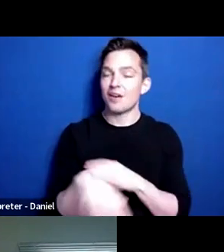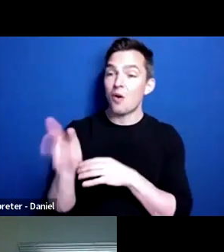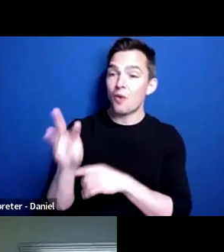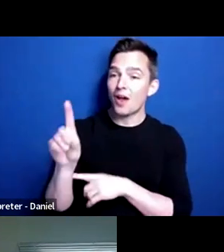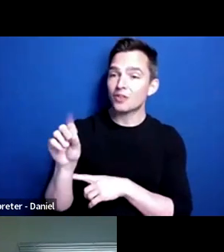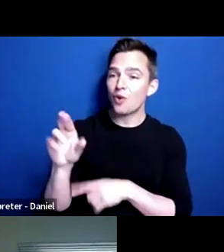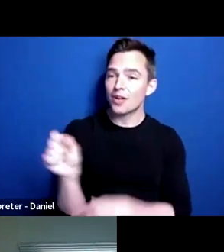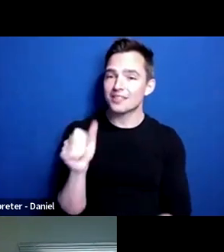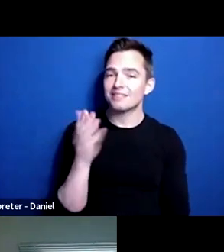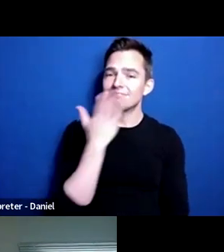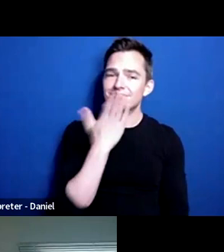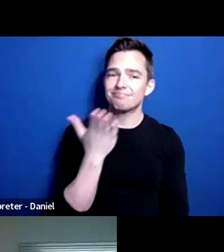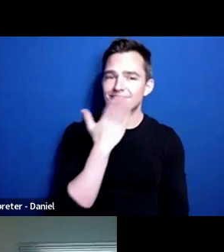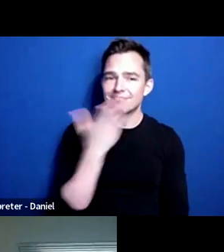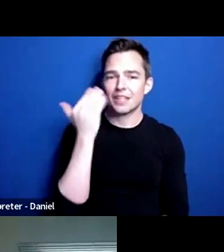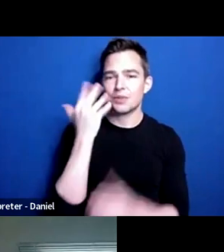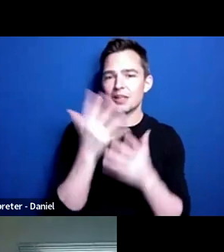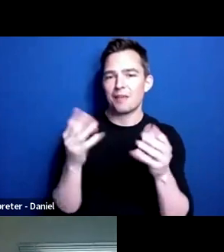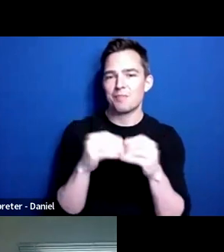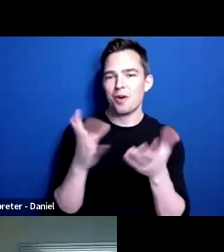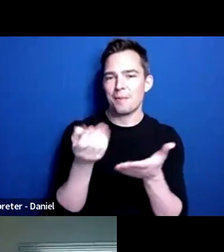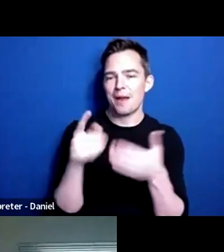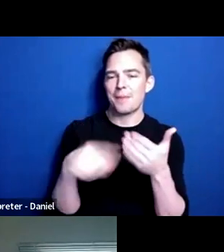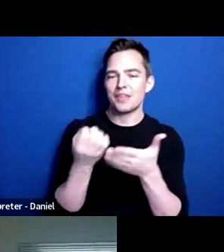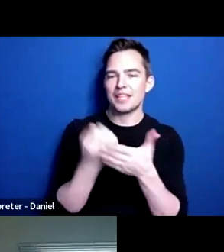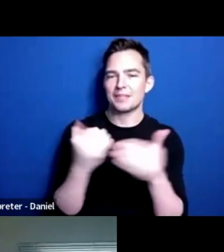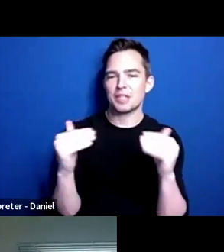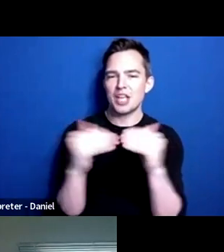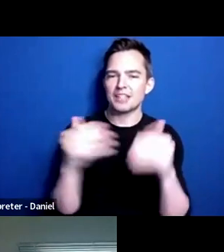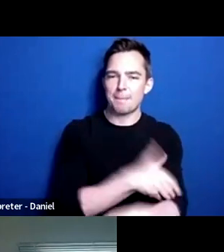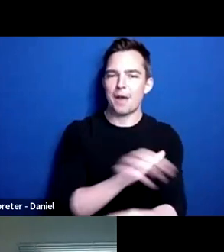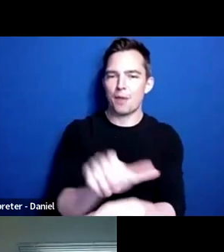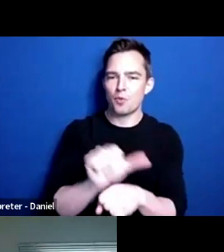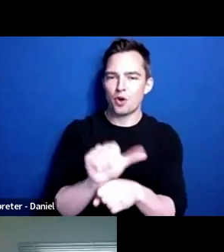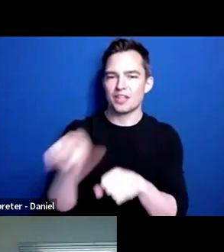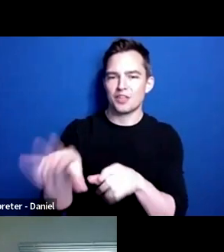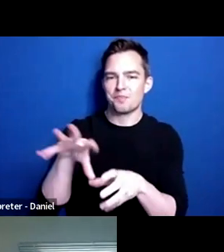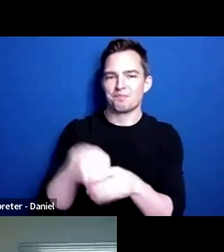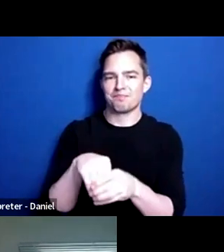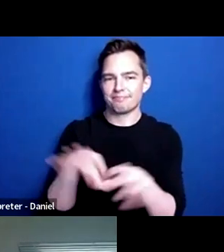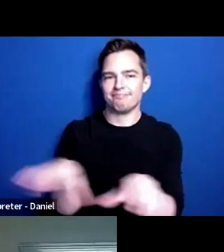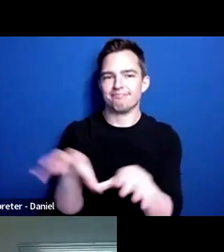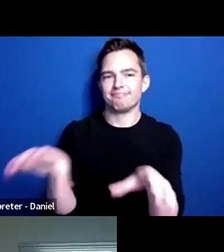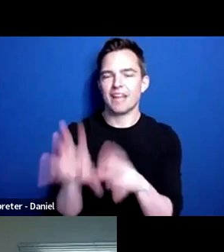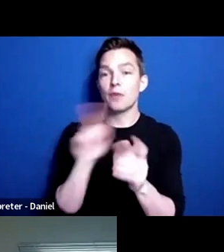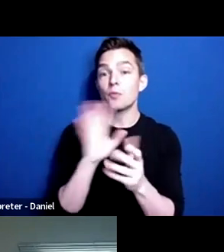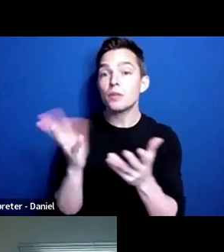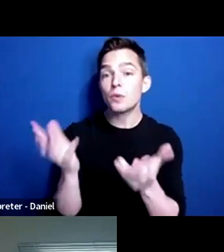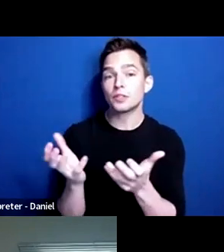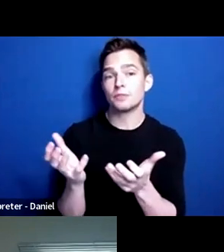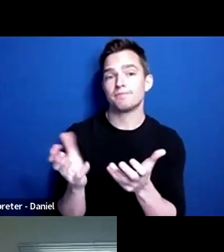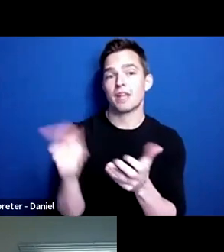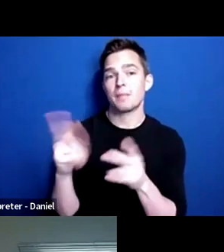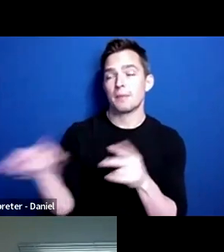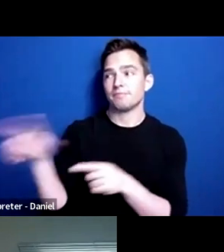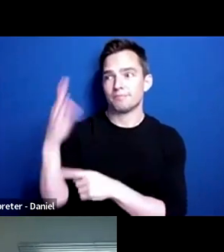thank you. Thank you. I knew there was more to that economic justice empowerment work that you all are doing. And I just really wanted others to